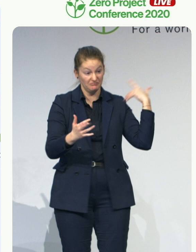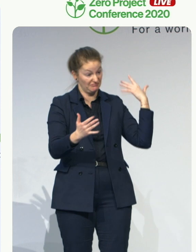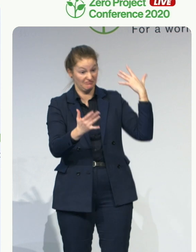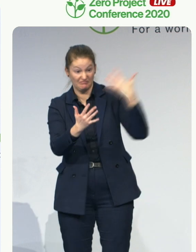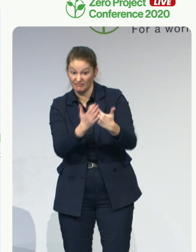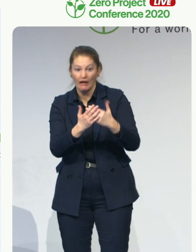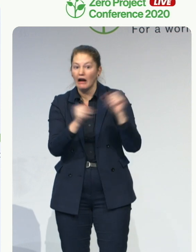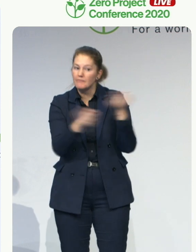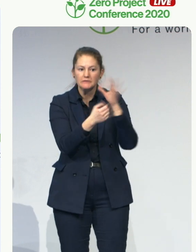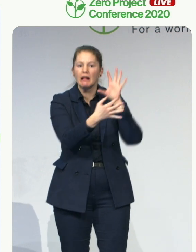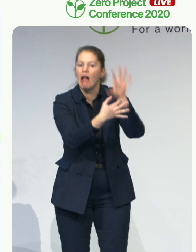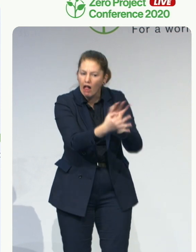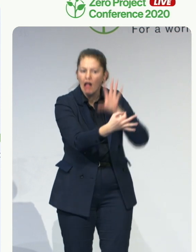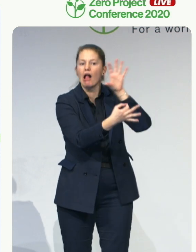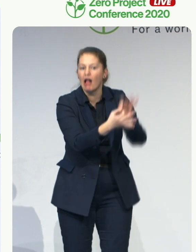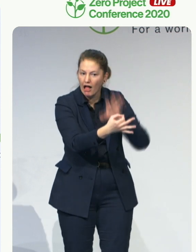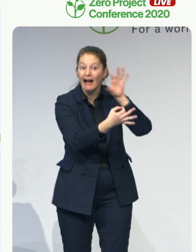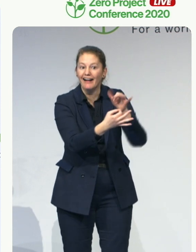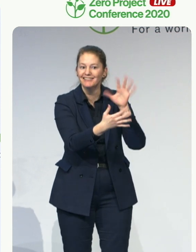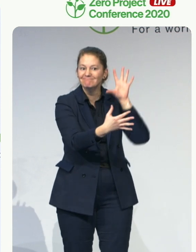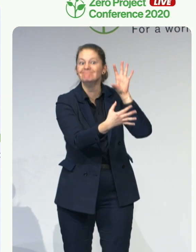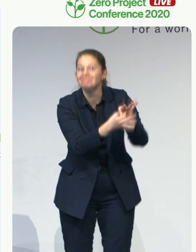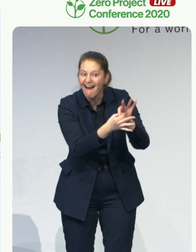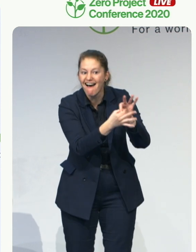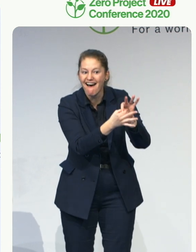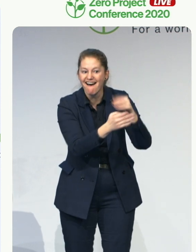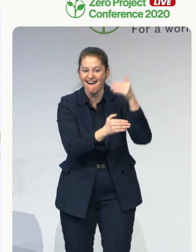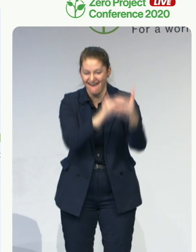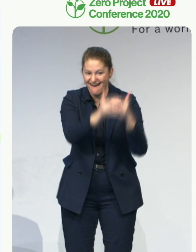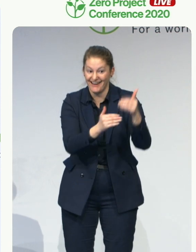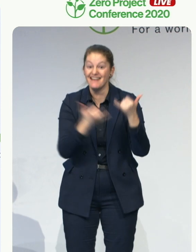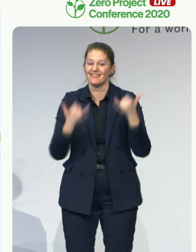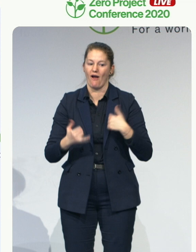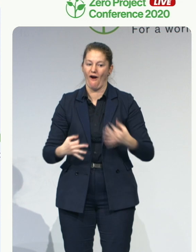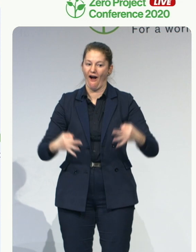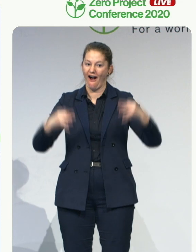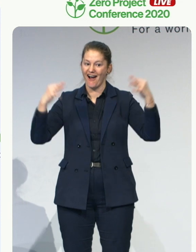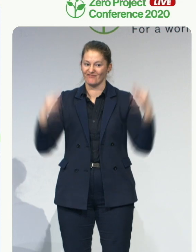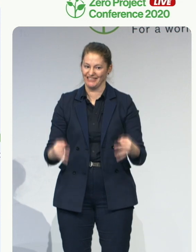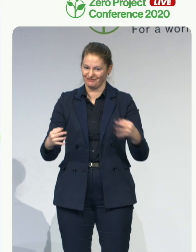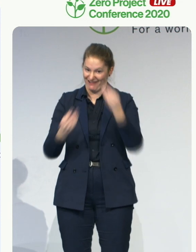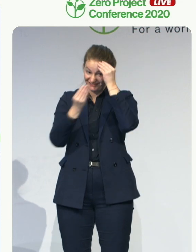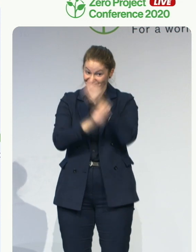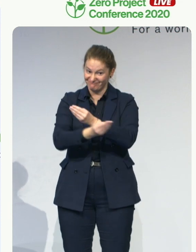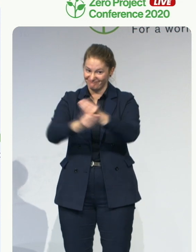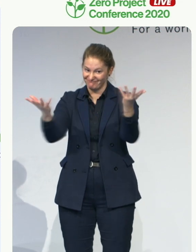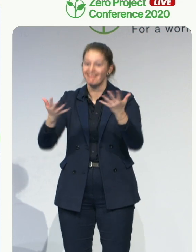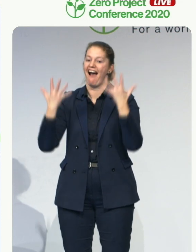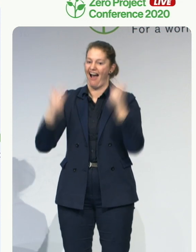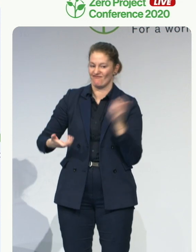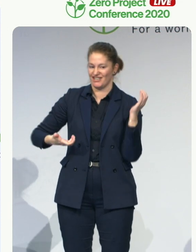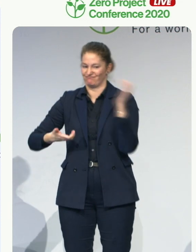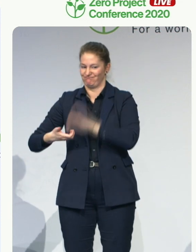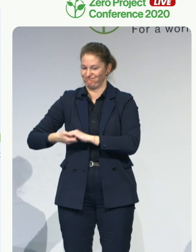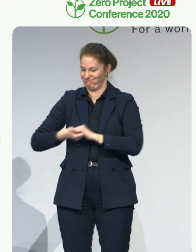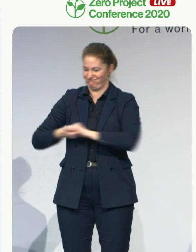this collaboration officially, I now ask Carola, the Executive Director